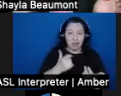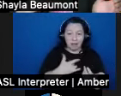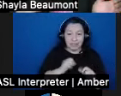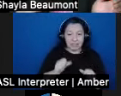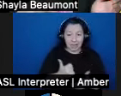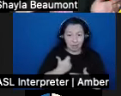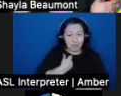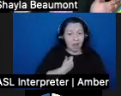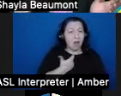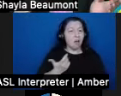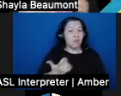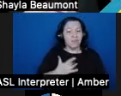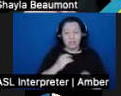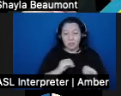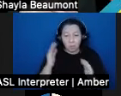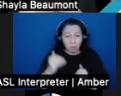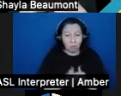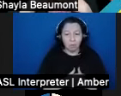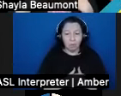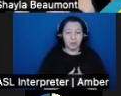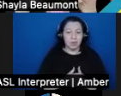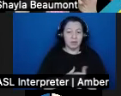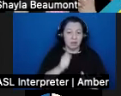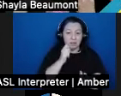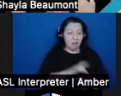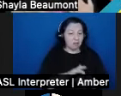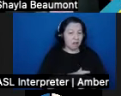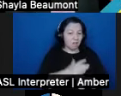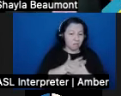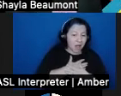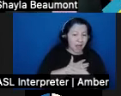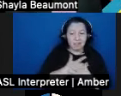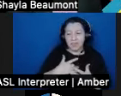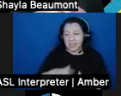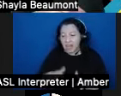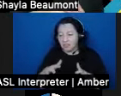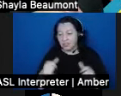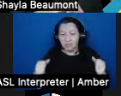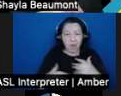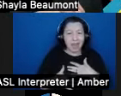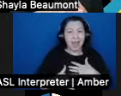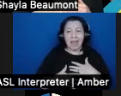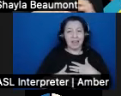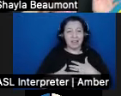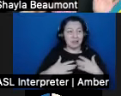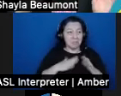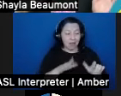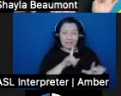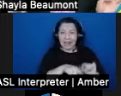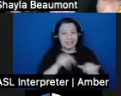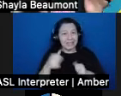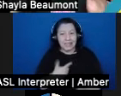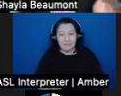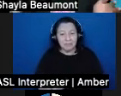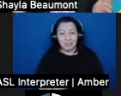feeling that anxiousness and fear, sometimes unable to leave the house, feeling irritable, especially with those, our loved